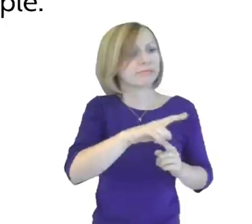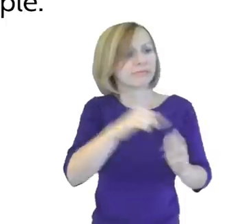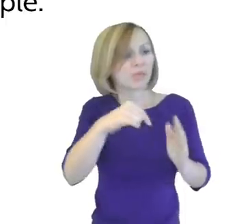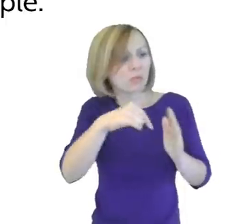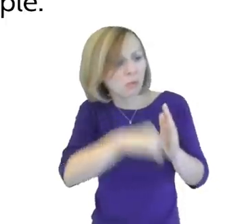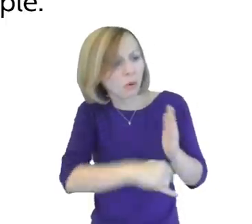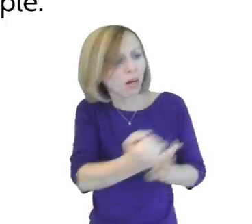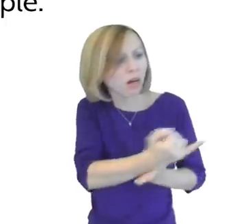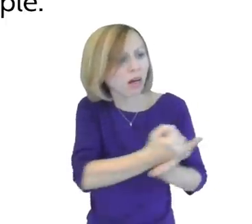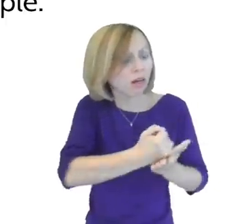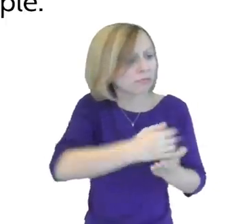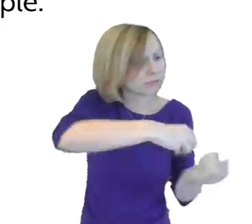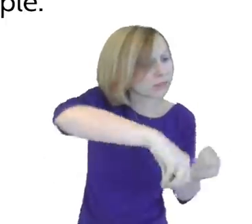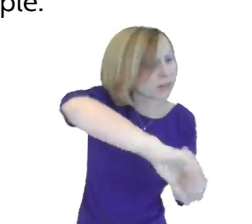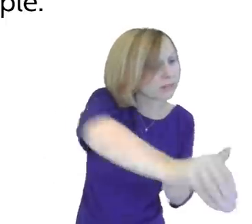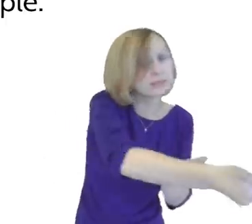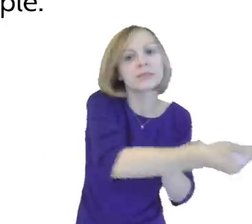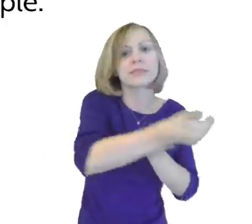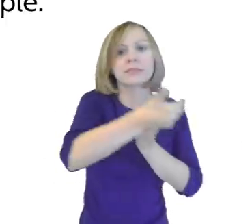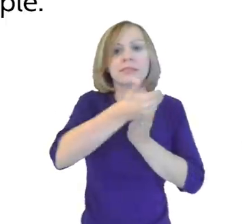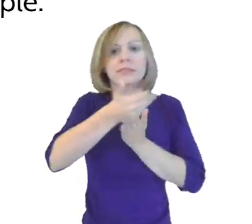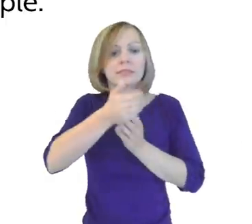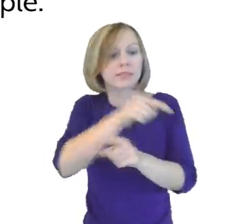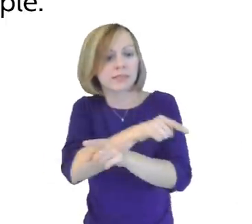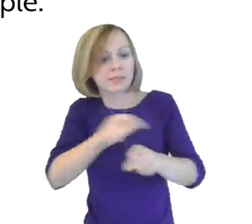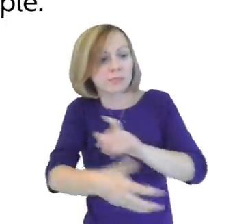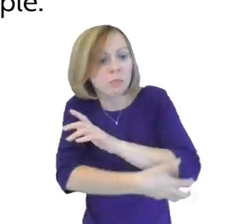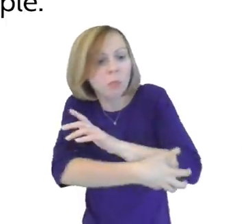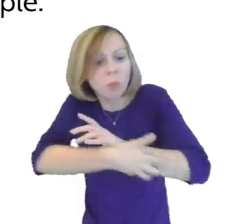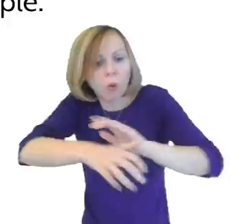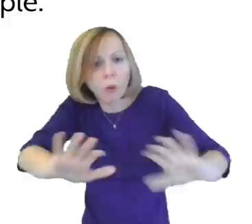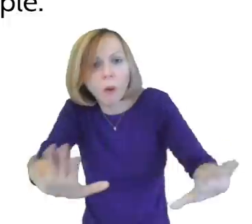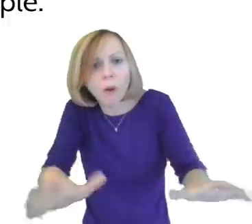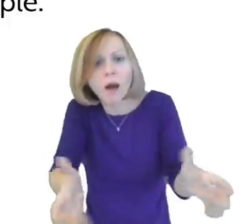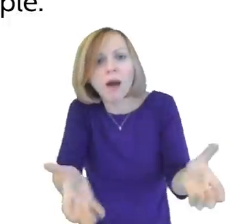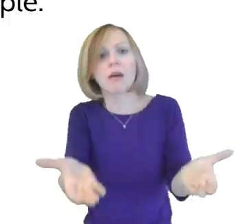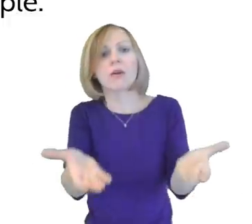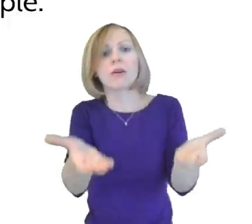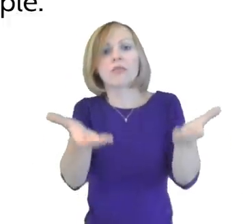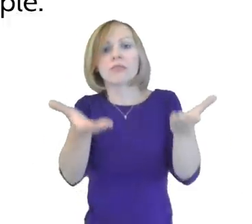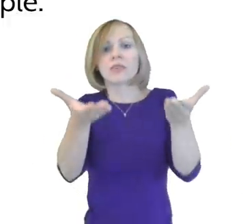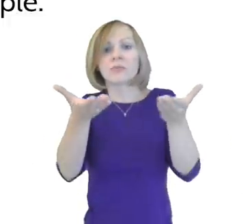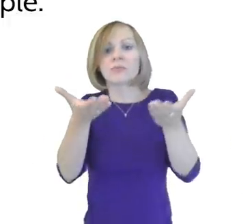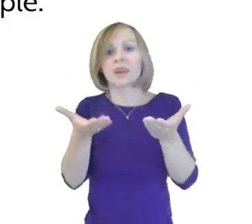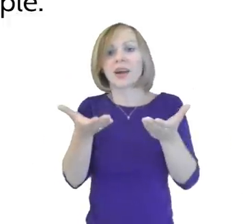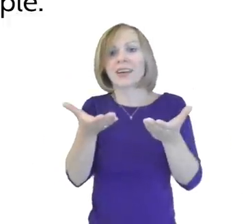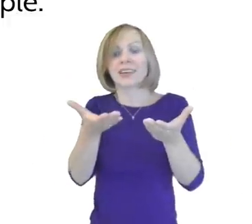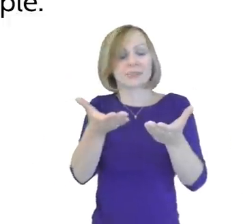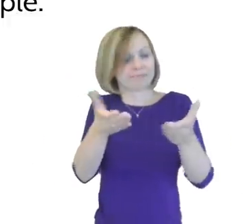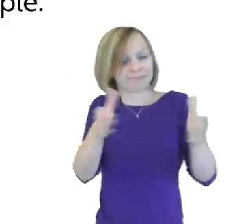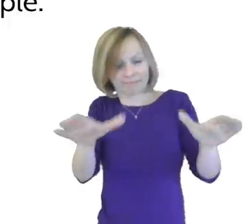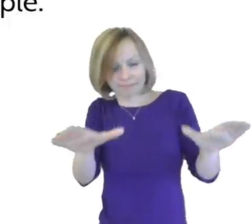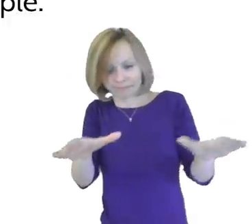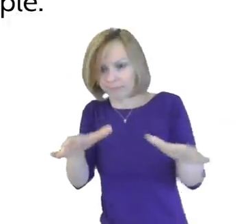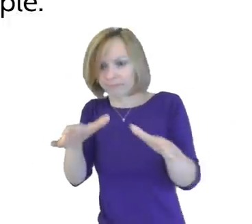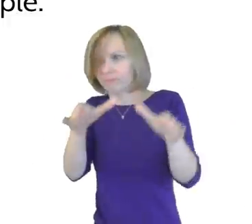the simple out of the dust, and lifteth the poor out of the